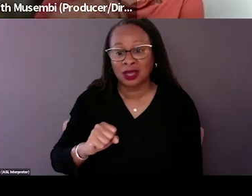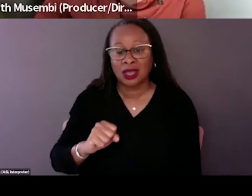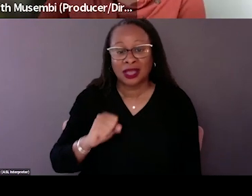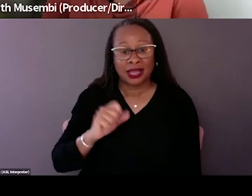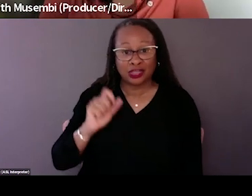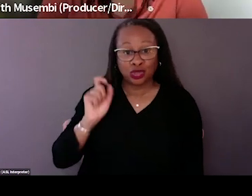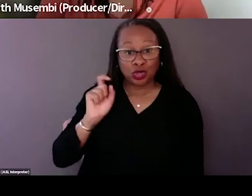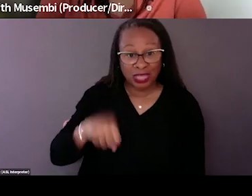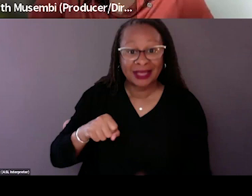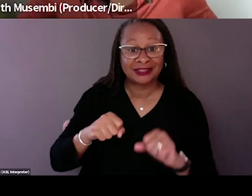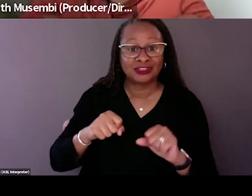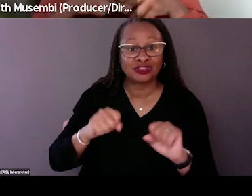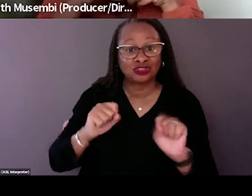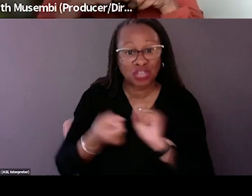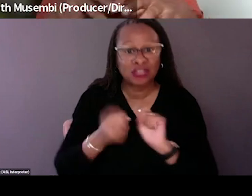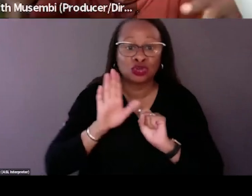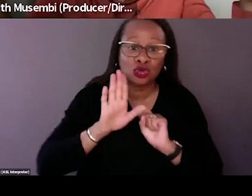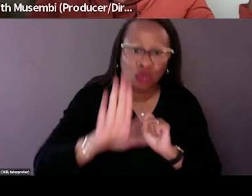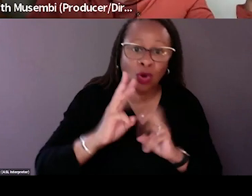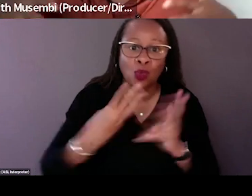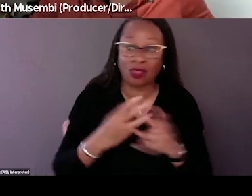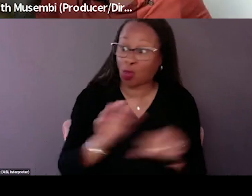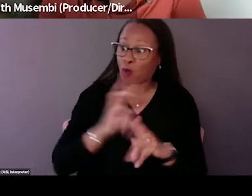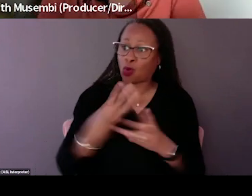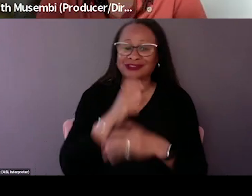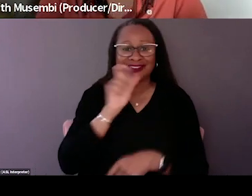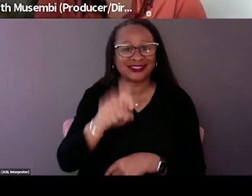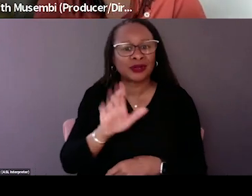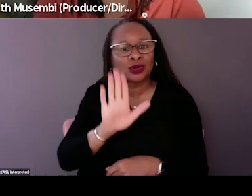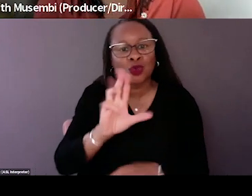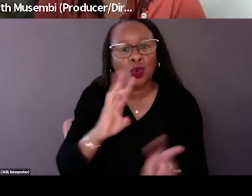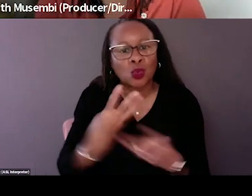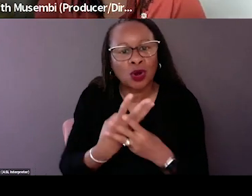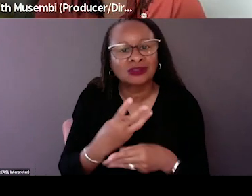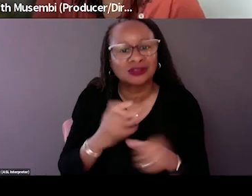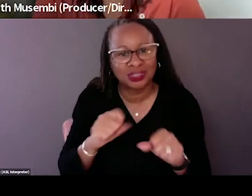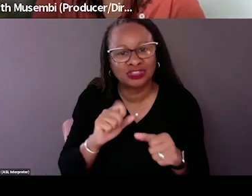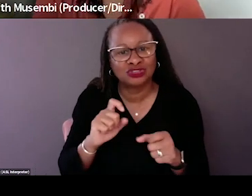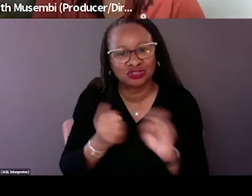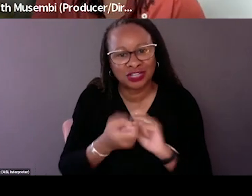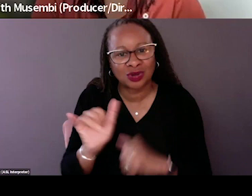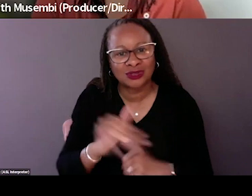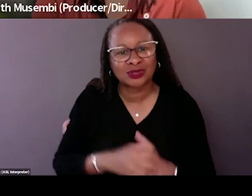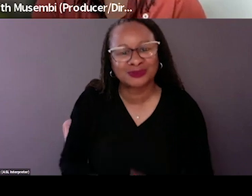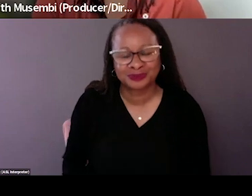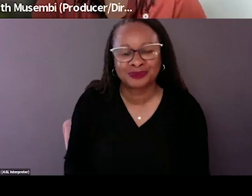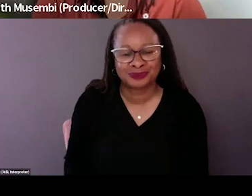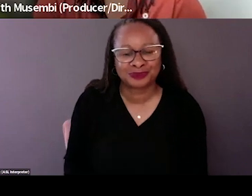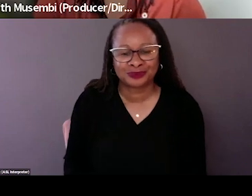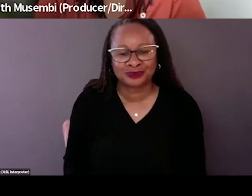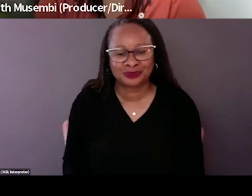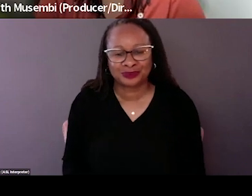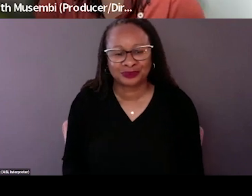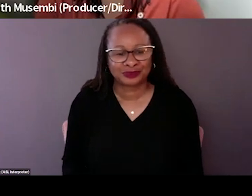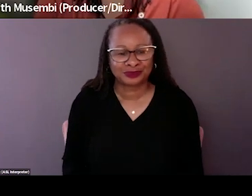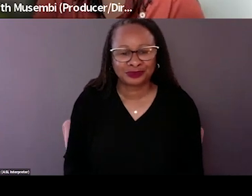you're in, your sphere of influence, and that hopefully that spreads and trickles out. And that's Queens. The bonobos. I mean, that's